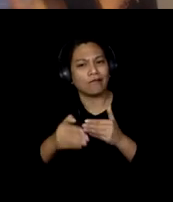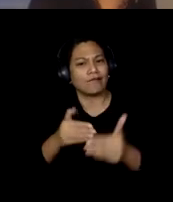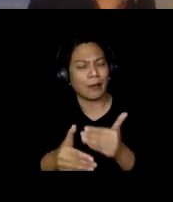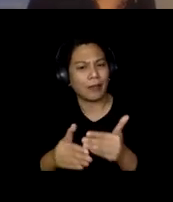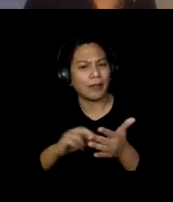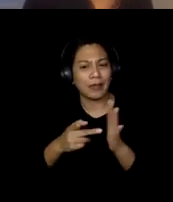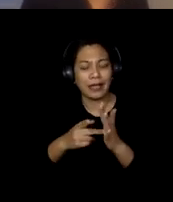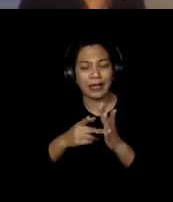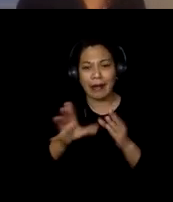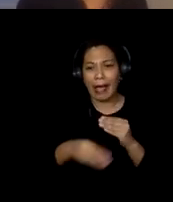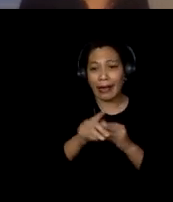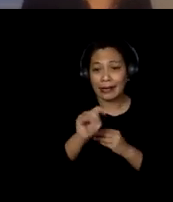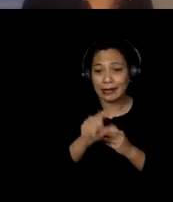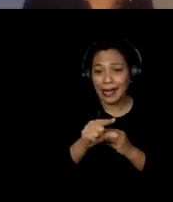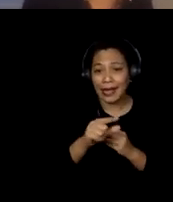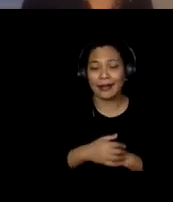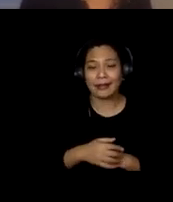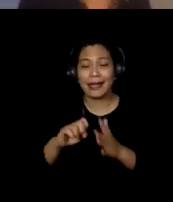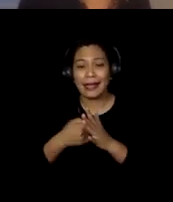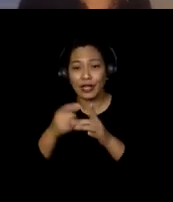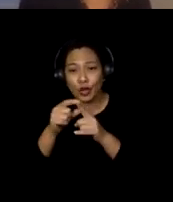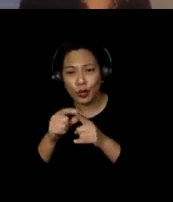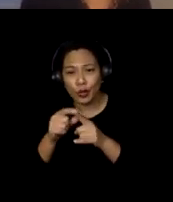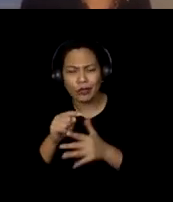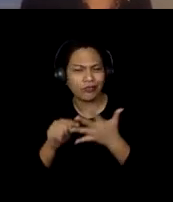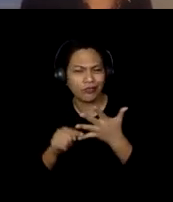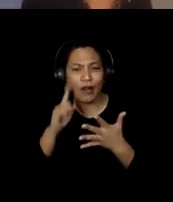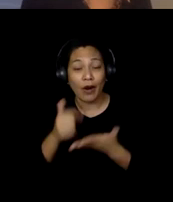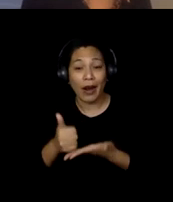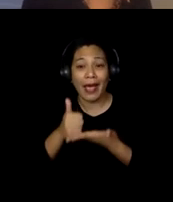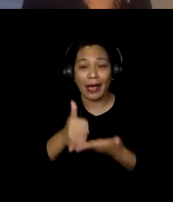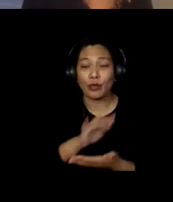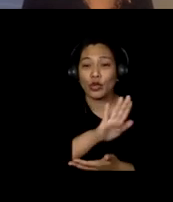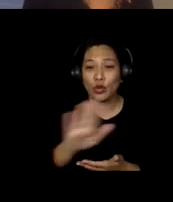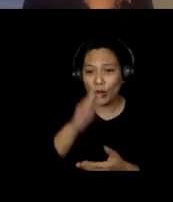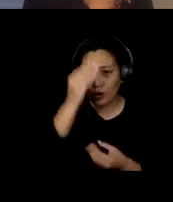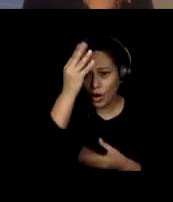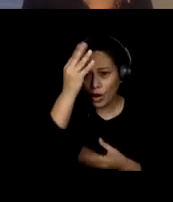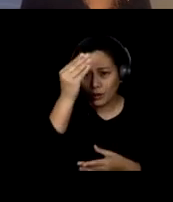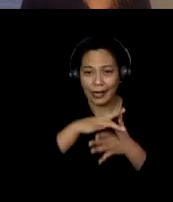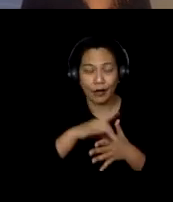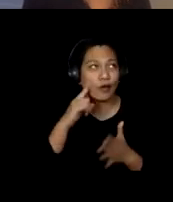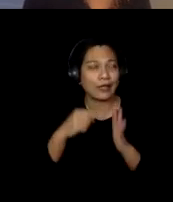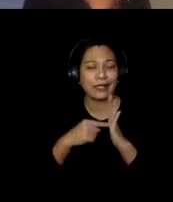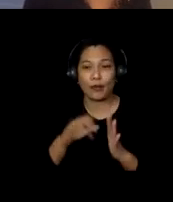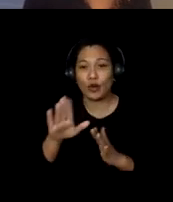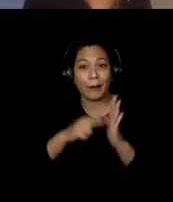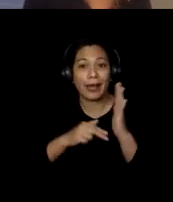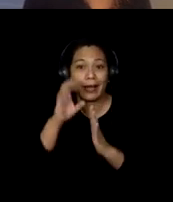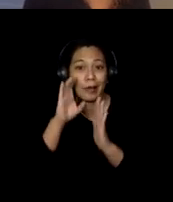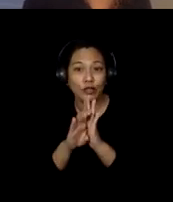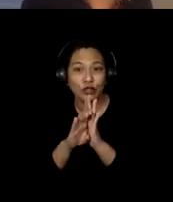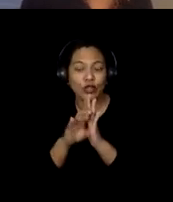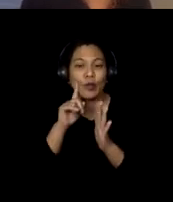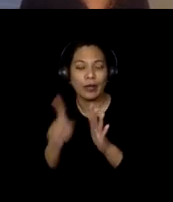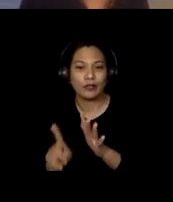it tags or keywords they're asking for, whatever to help your content, like say your paintings, to surface within the busy world of